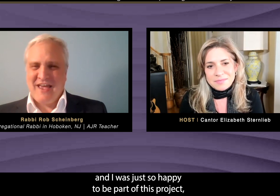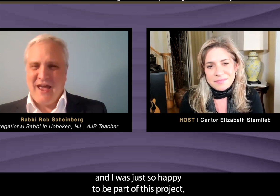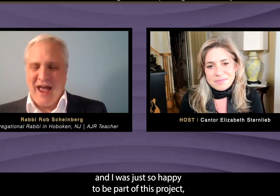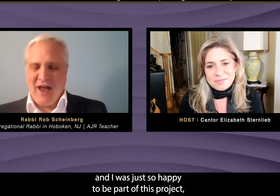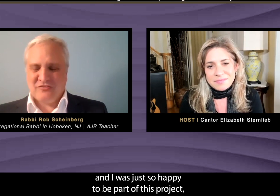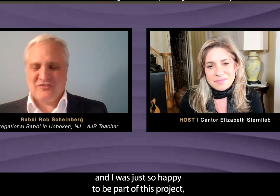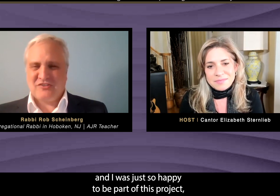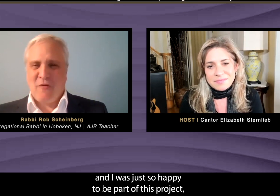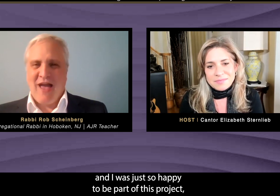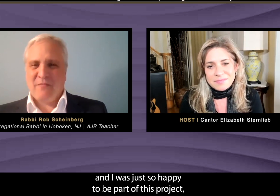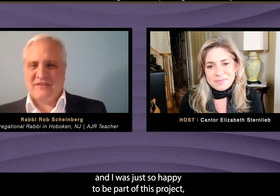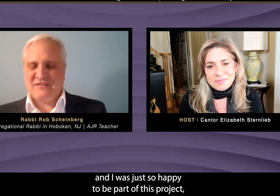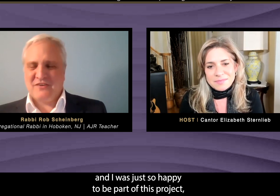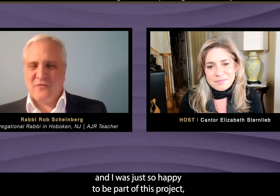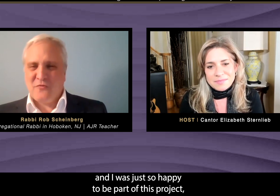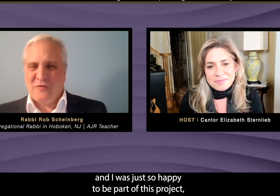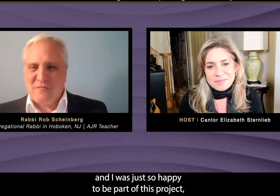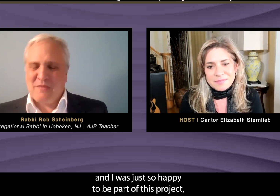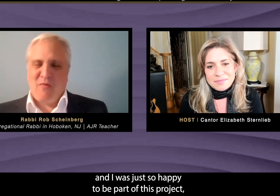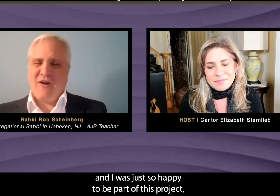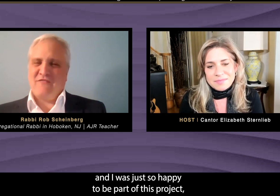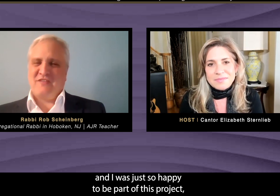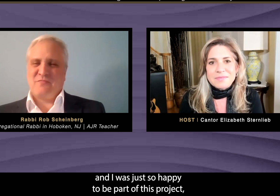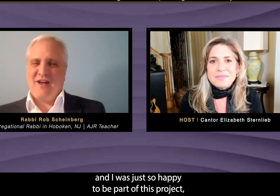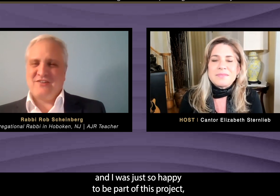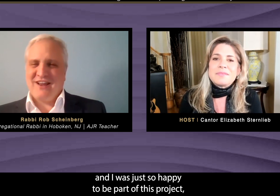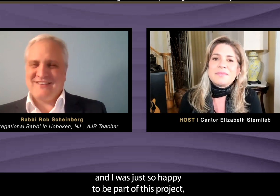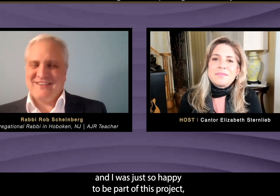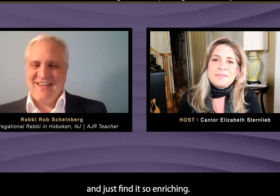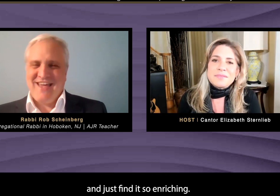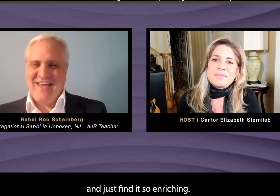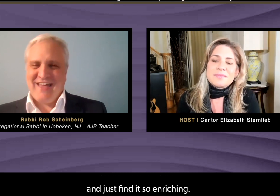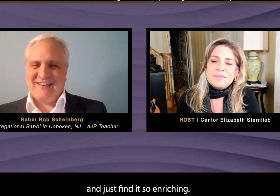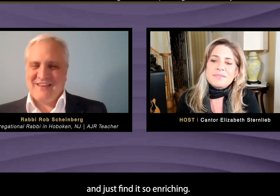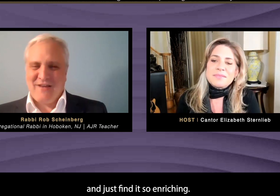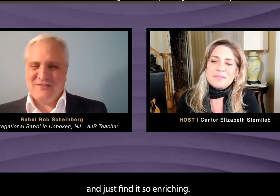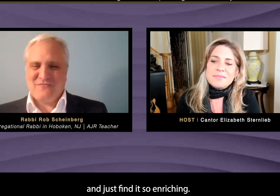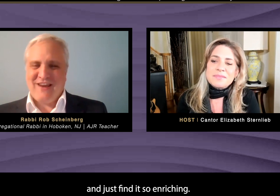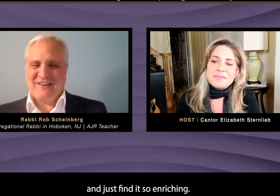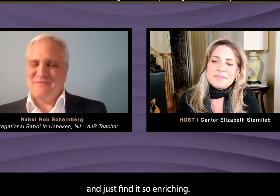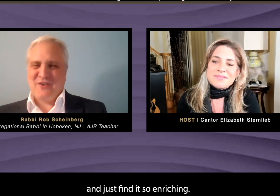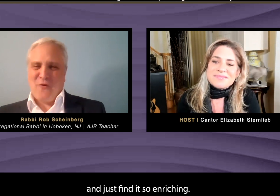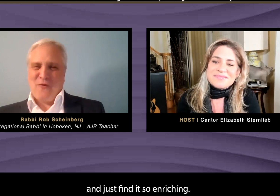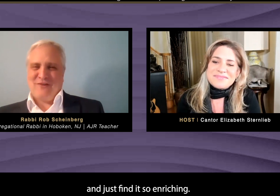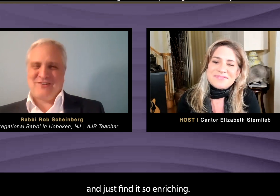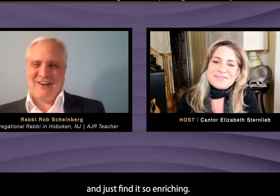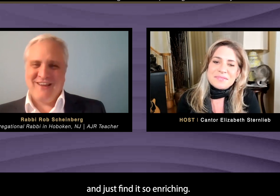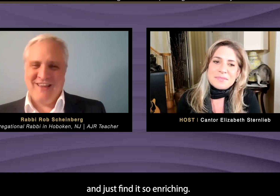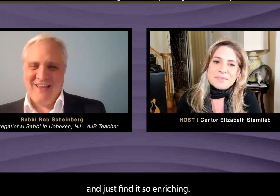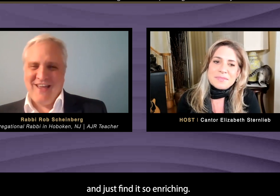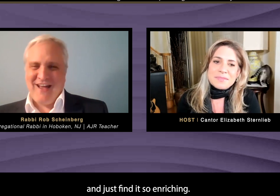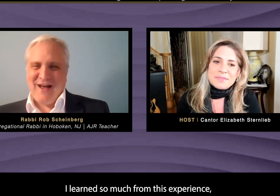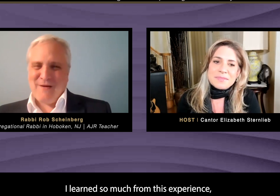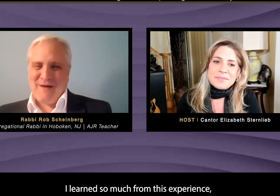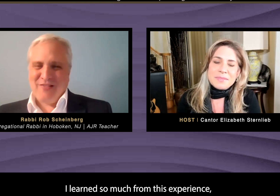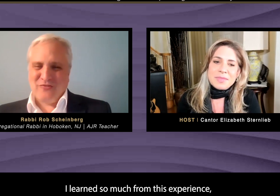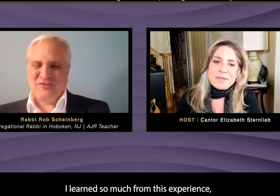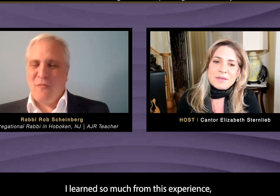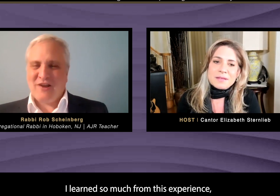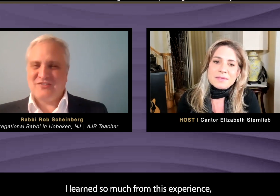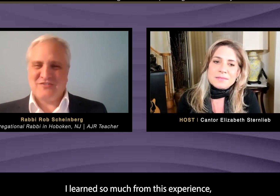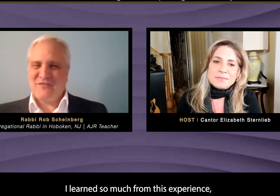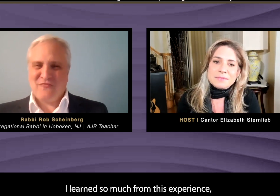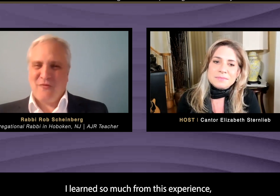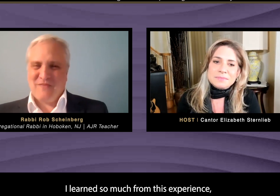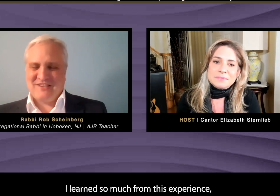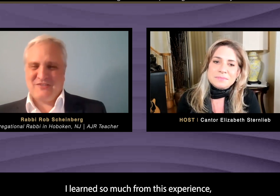and I was just so happy to be part of this project and just find it to be so enriching. I learned